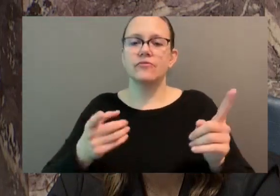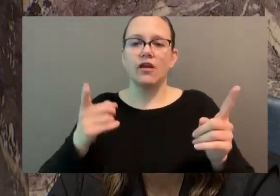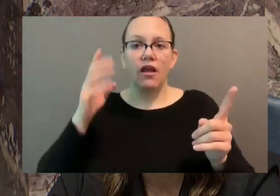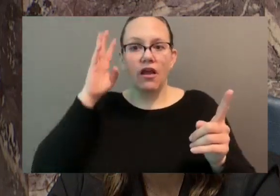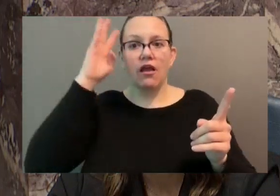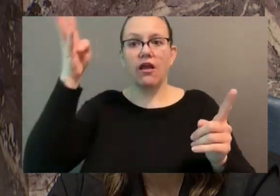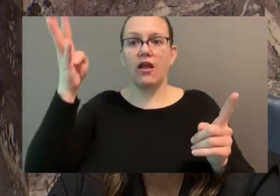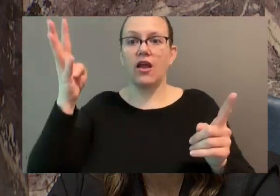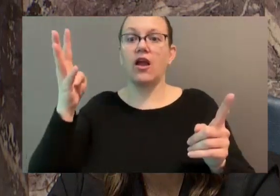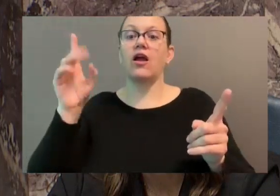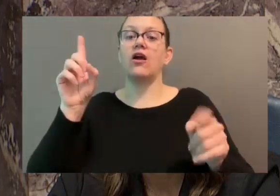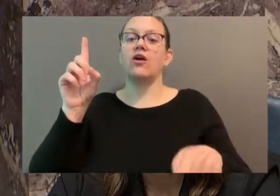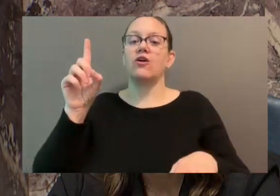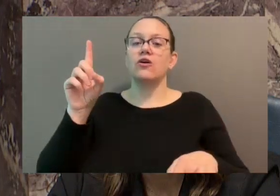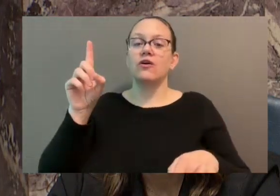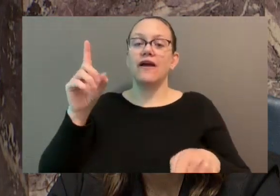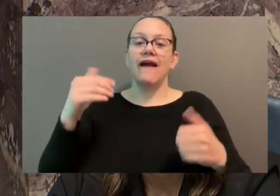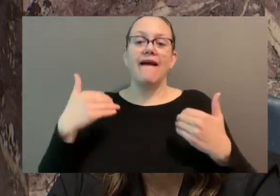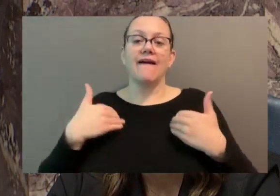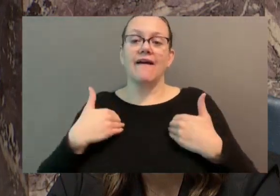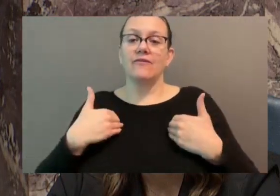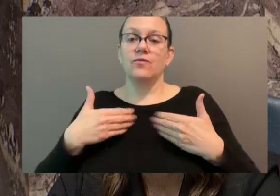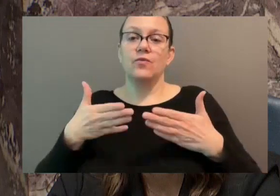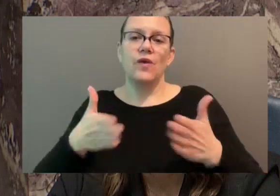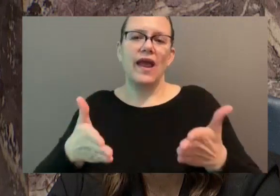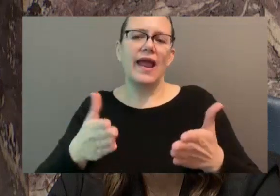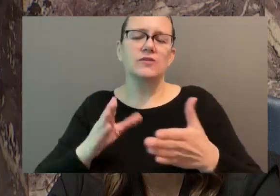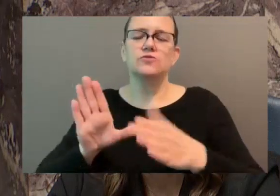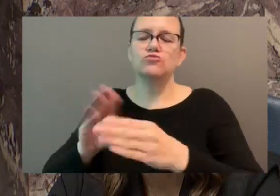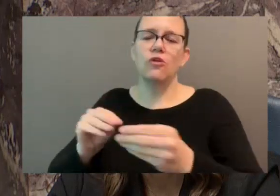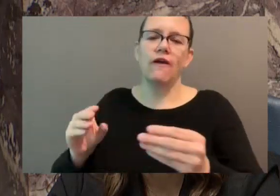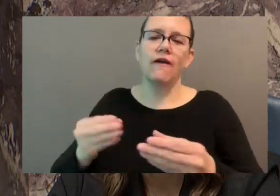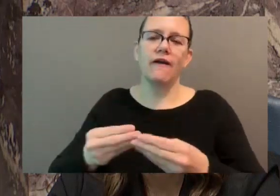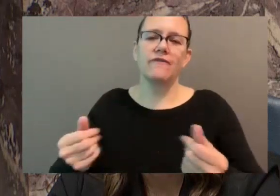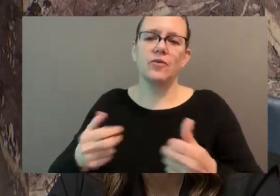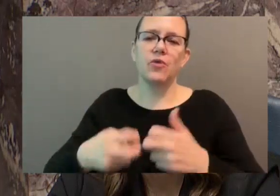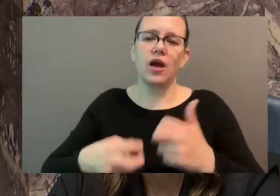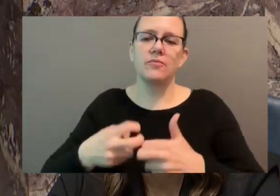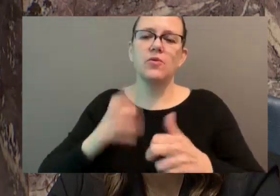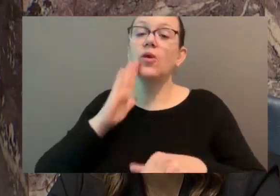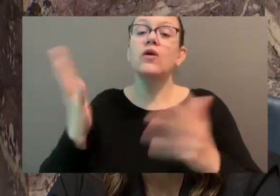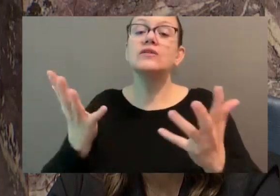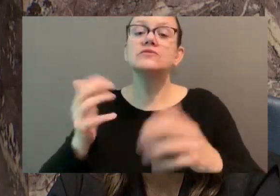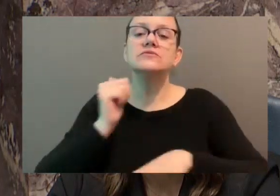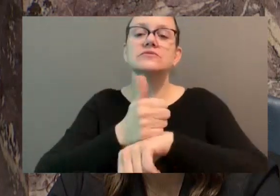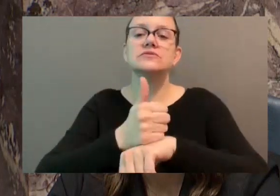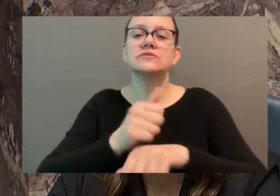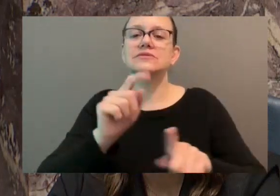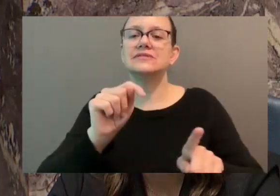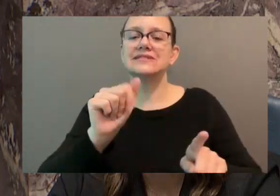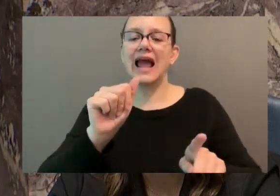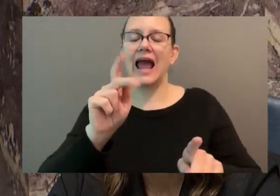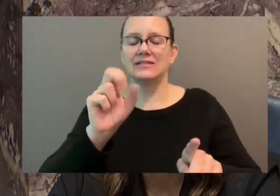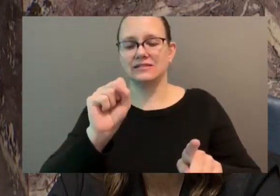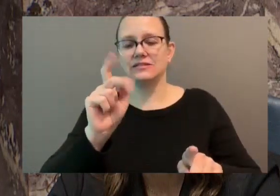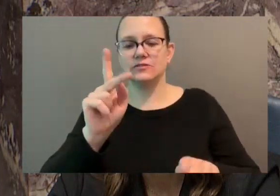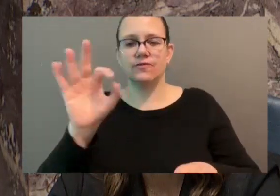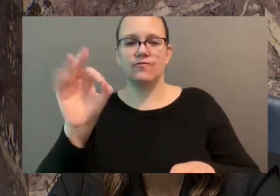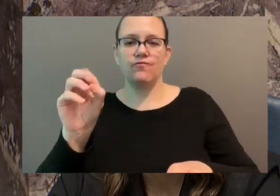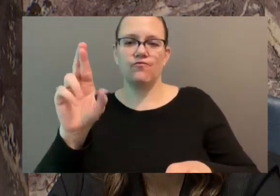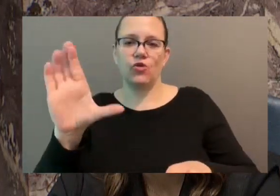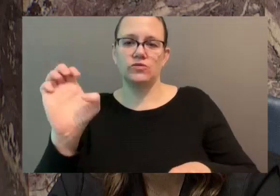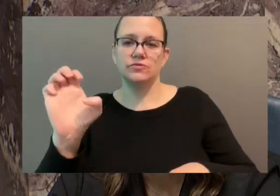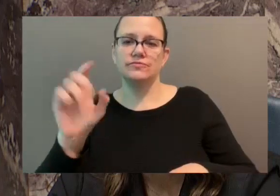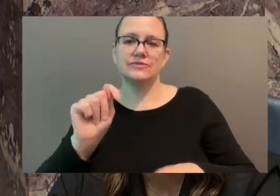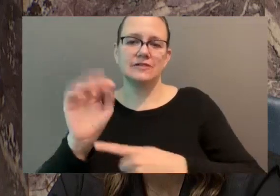of a task force. Well, I can tell the minister that no task force is going to make nurses feel safe, and